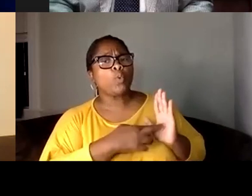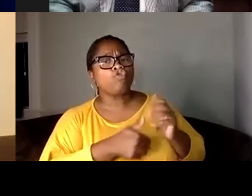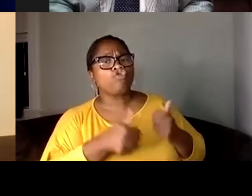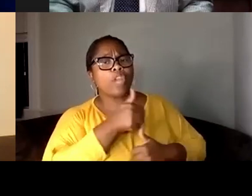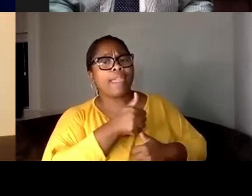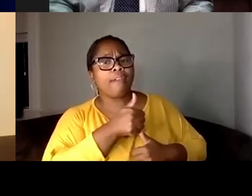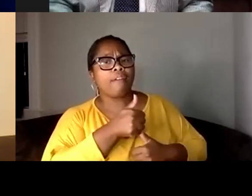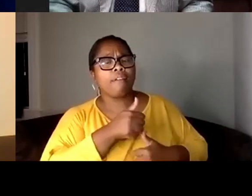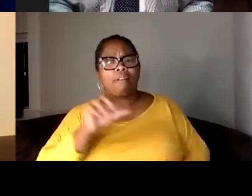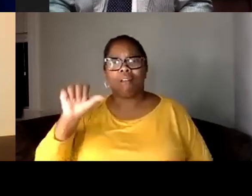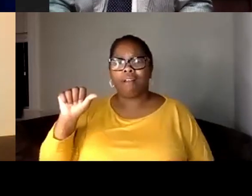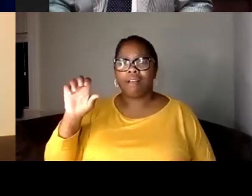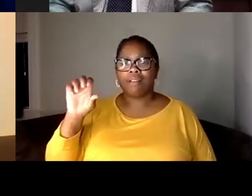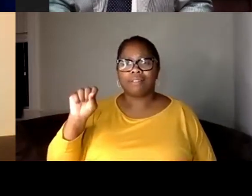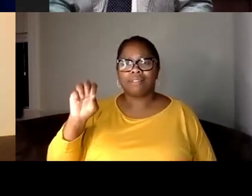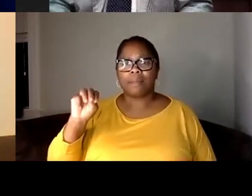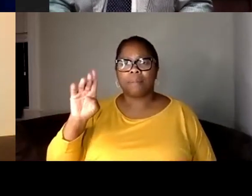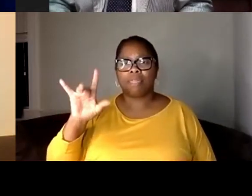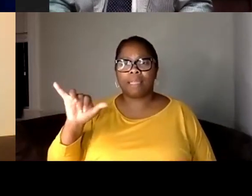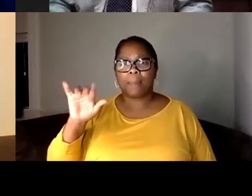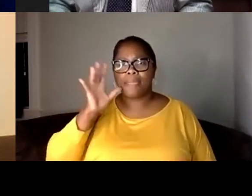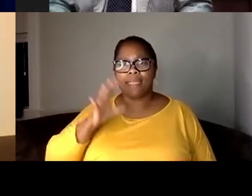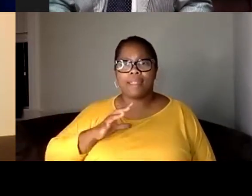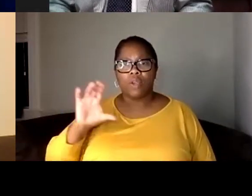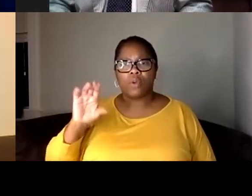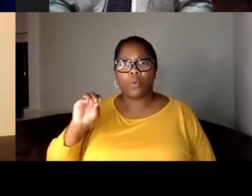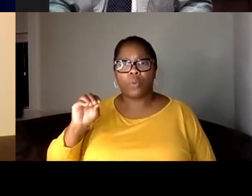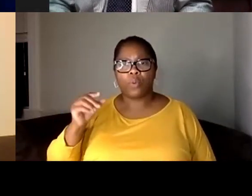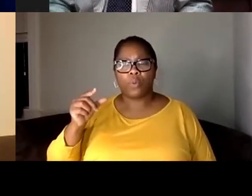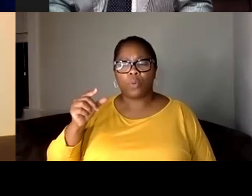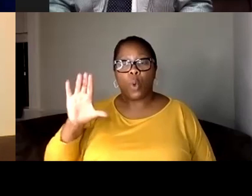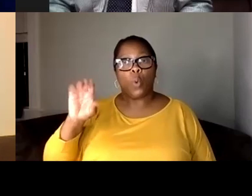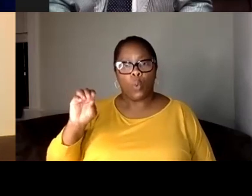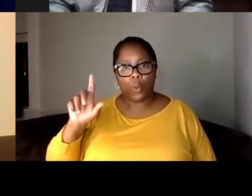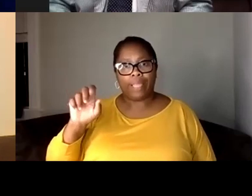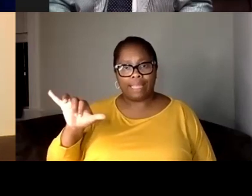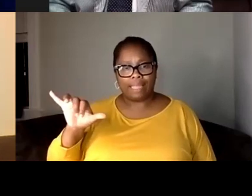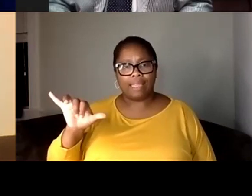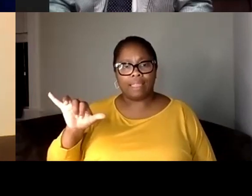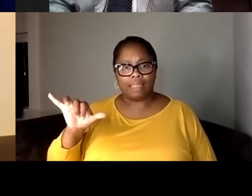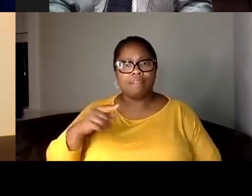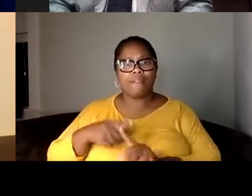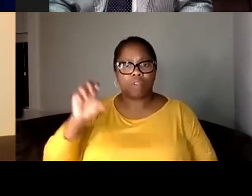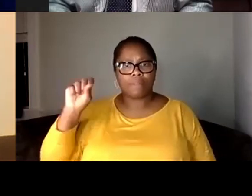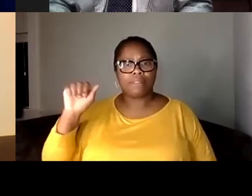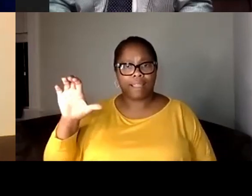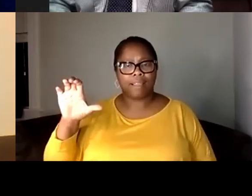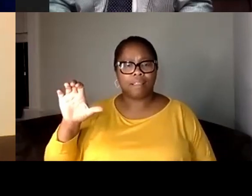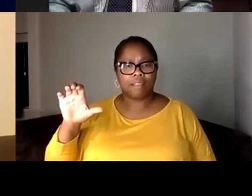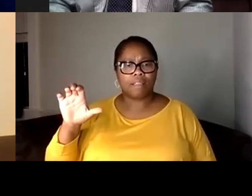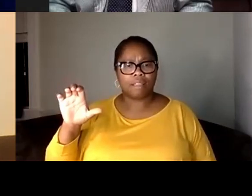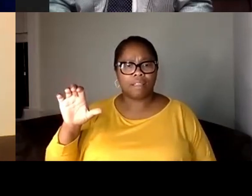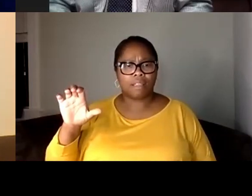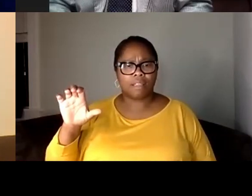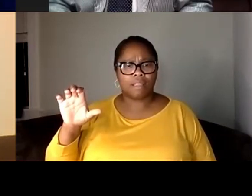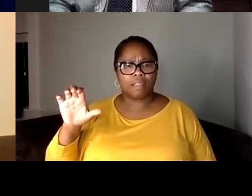Assemblyman Cooley. We just need the bill set. Cooley, from Sacramento. We just need the bill set. And I believe